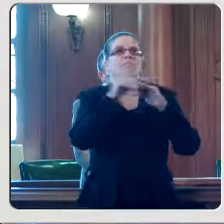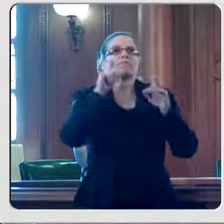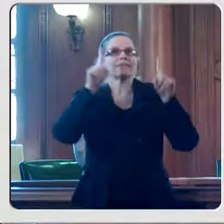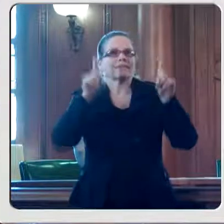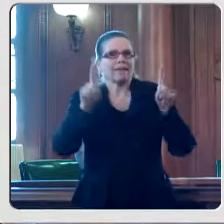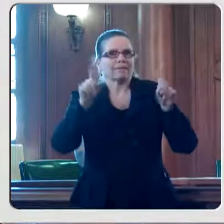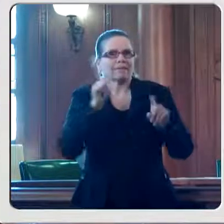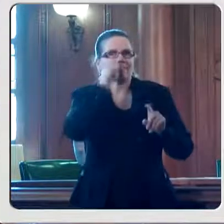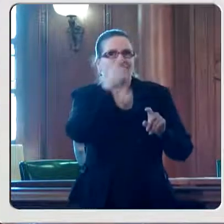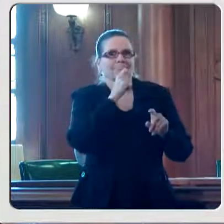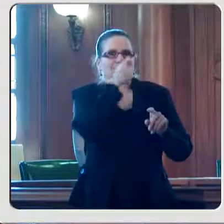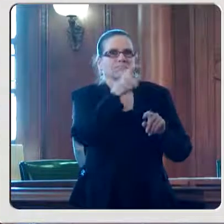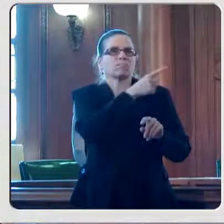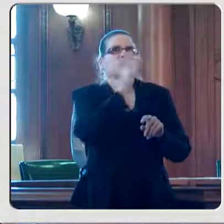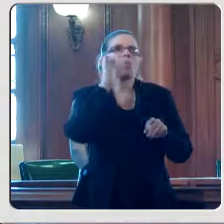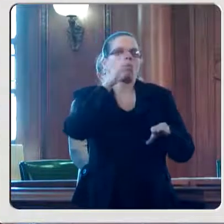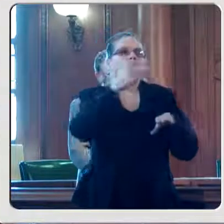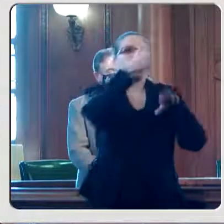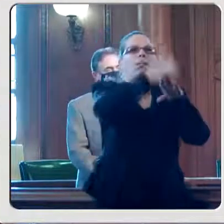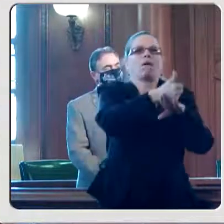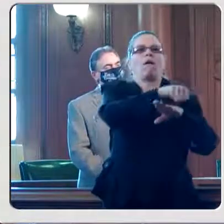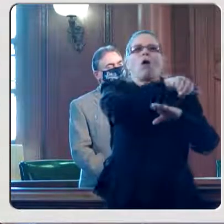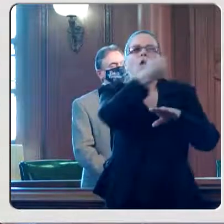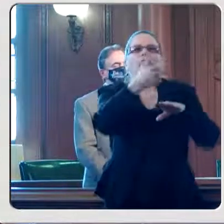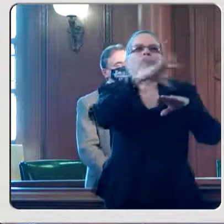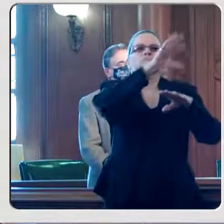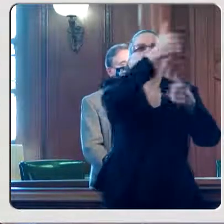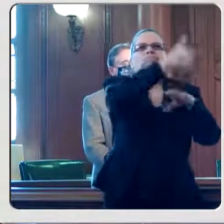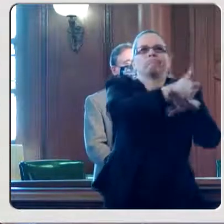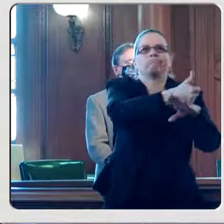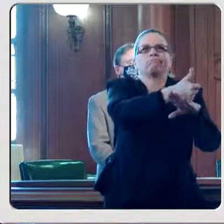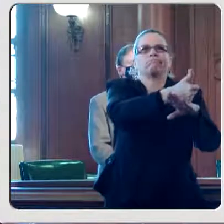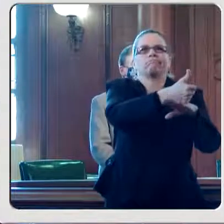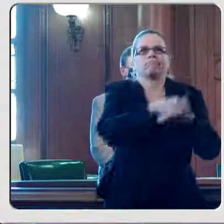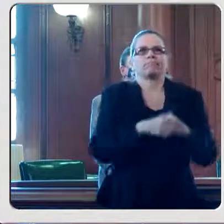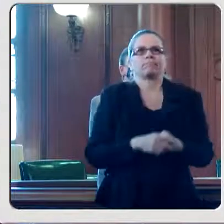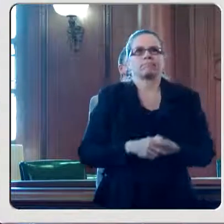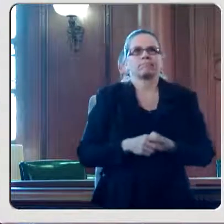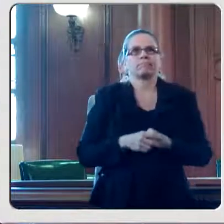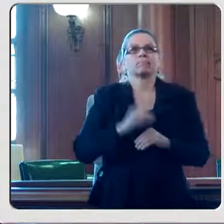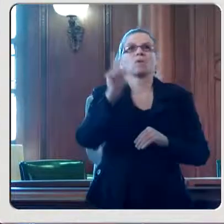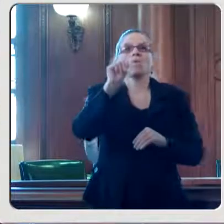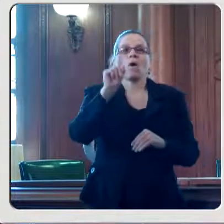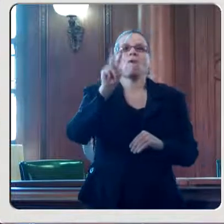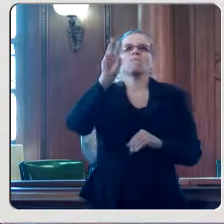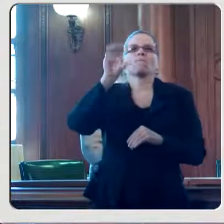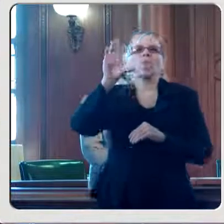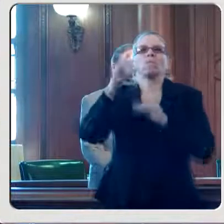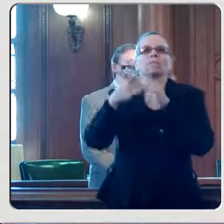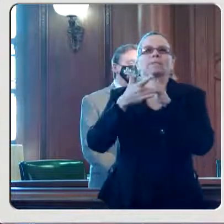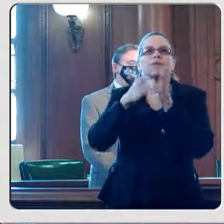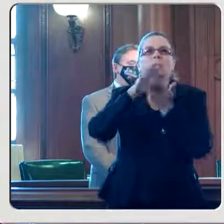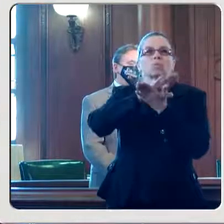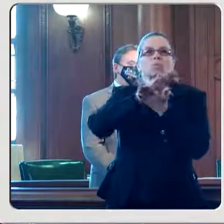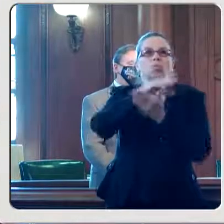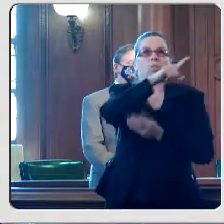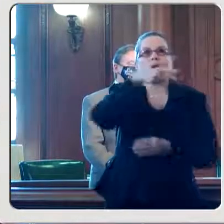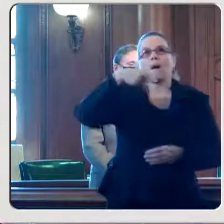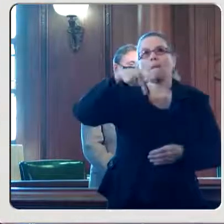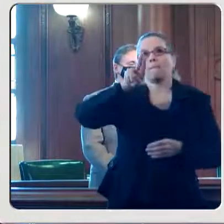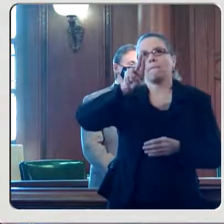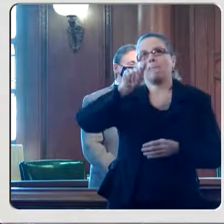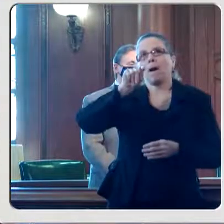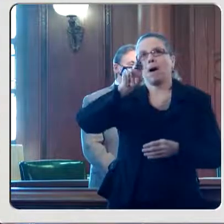Rebecca Johnson, Putnam, and we are working to think through a process for